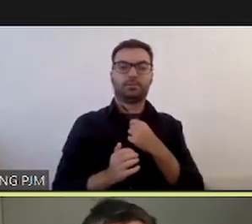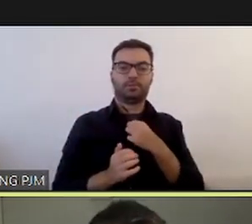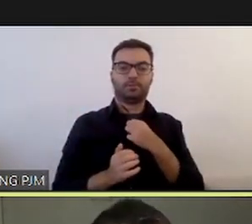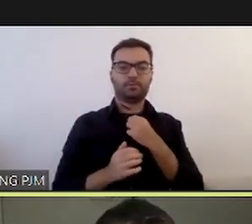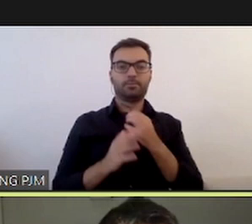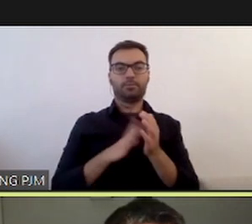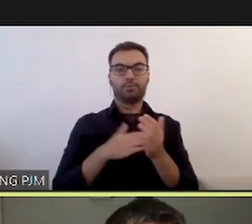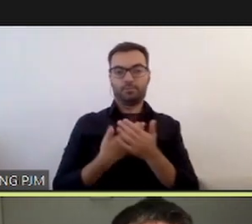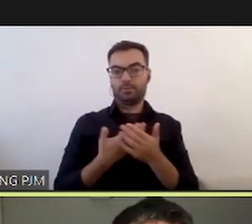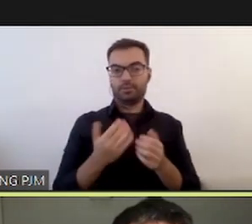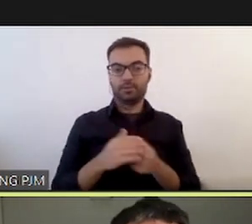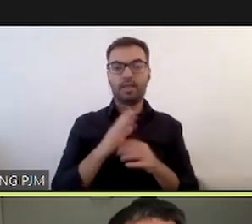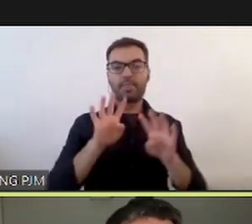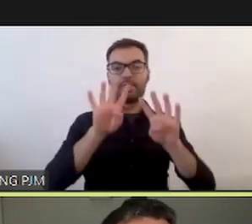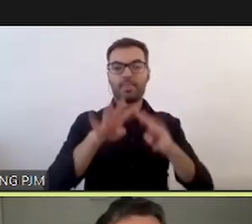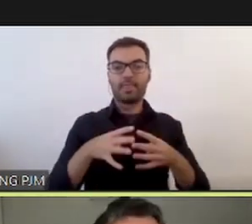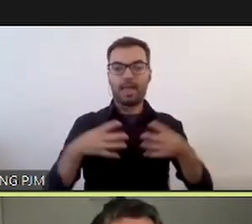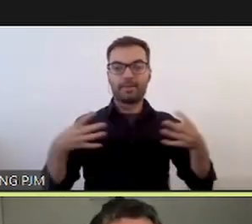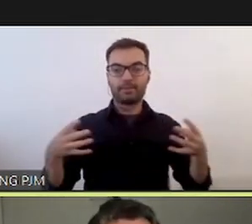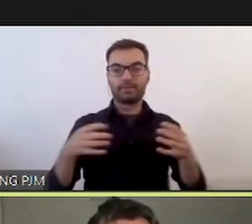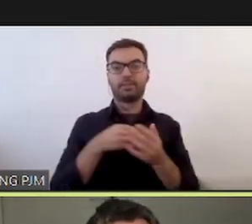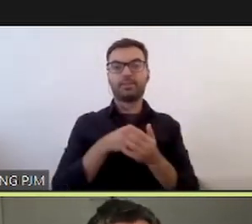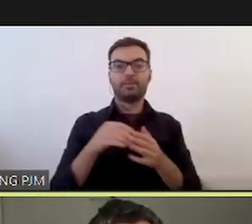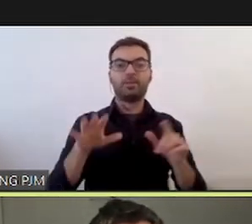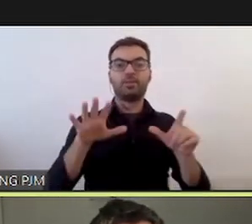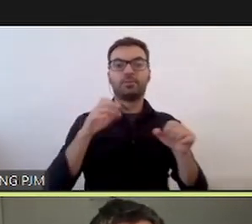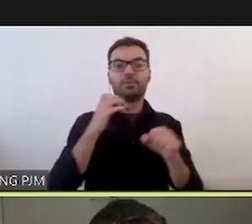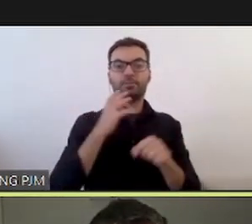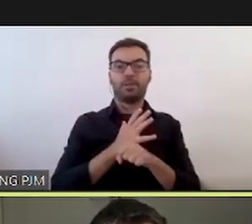Example, the Netflix. Netflix paid